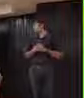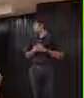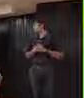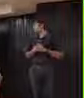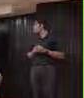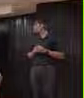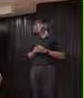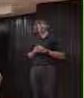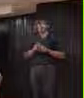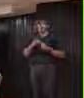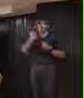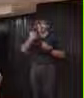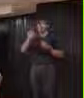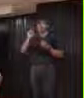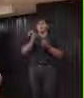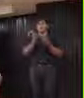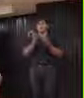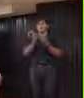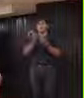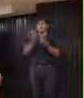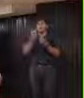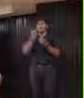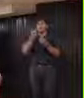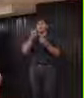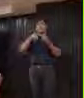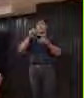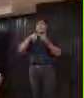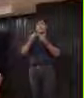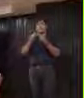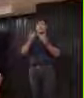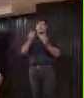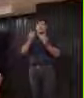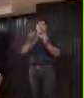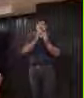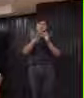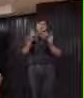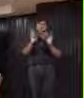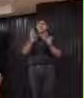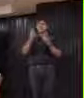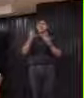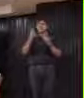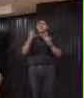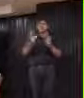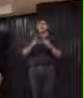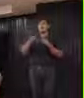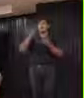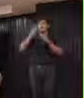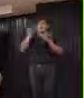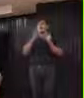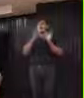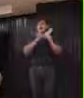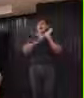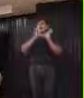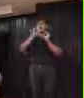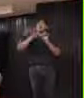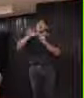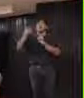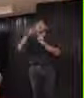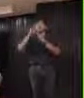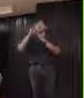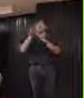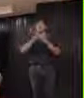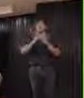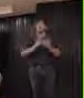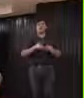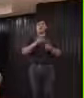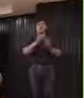Their counting was quite fair, and it was done under the supervision of the returning officer, who was present at the